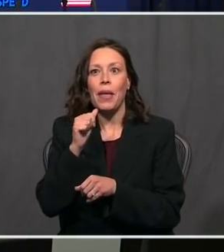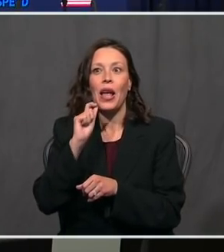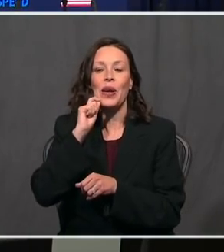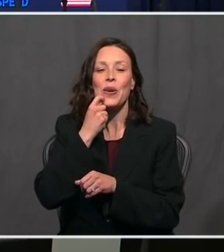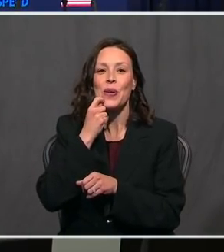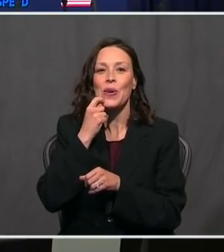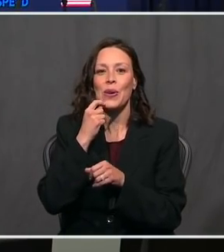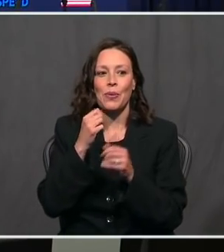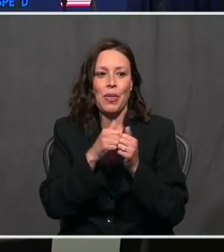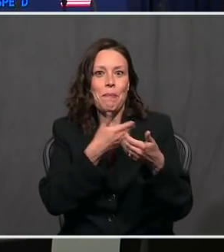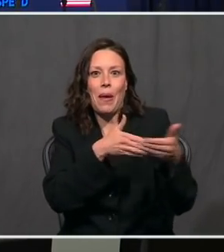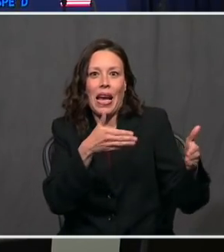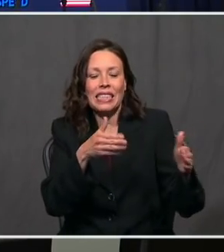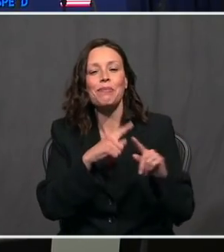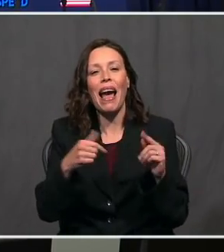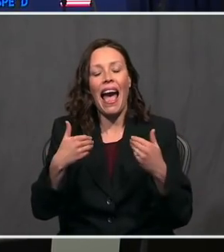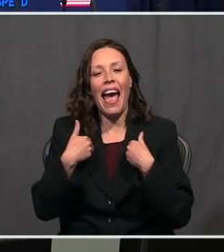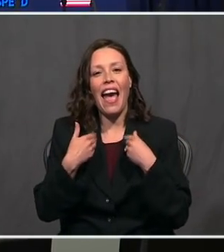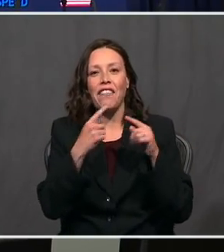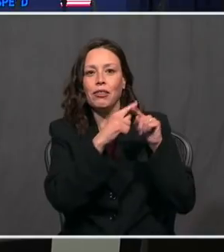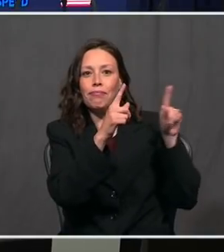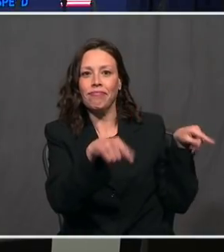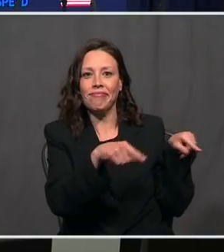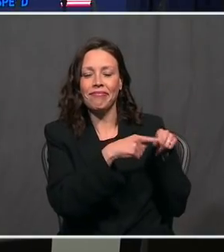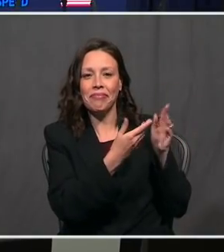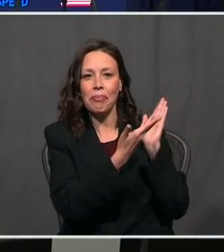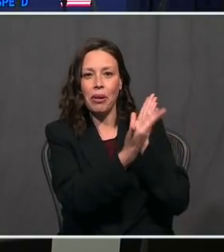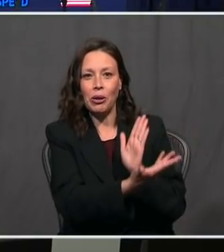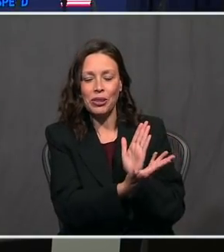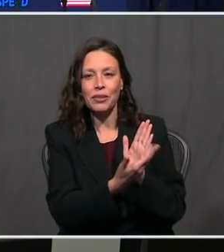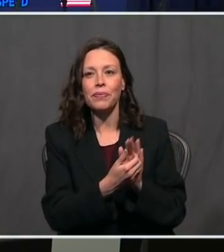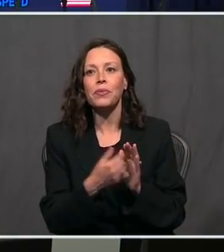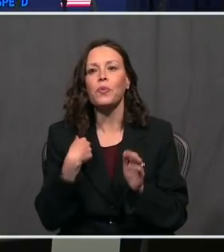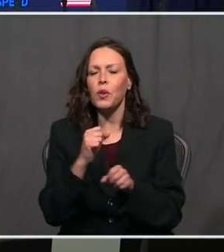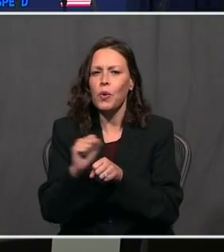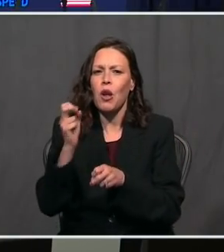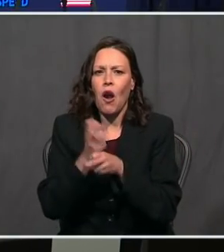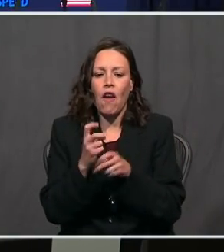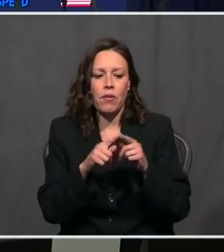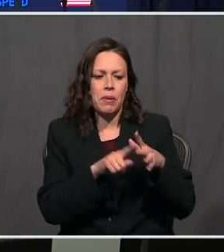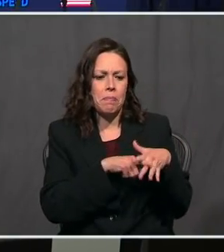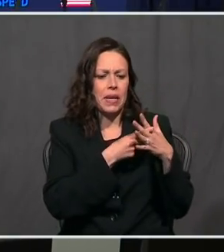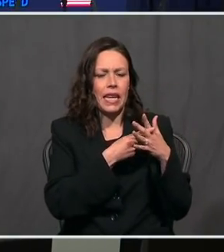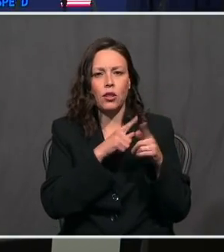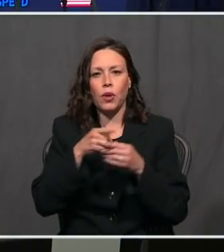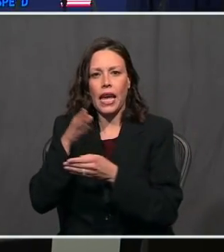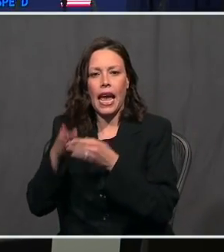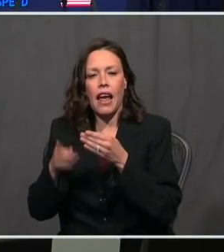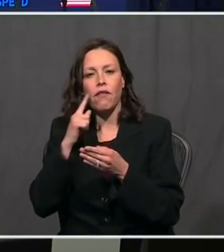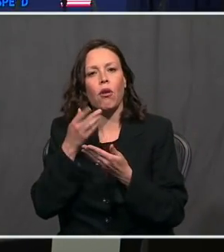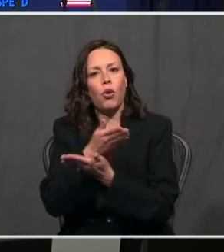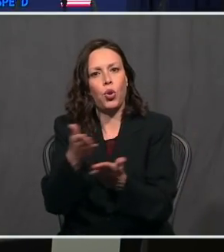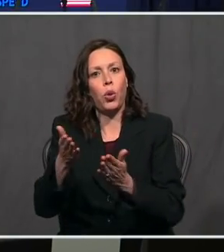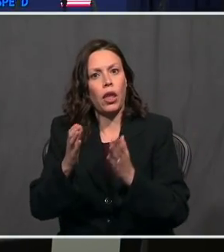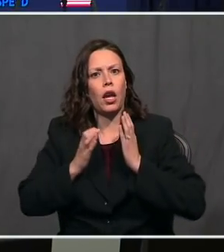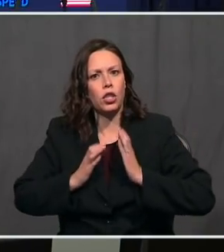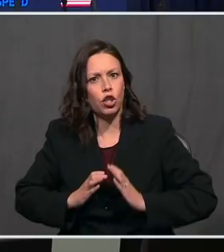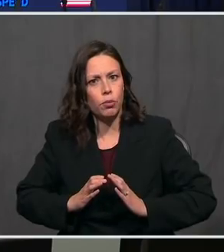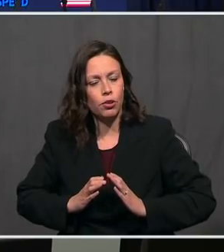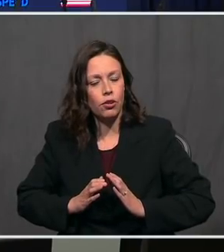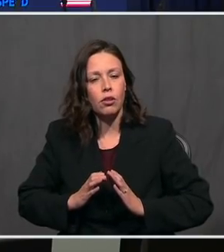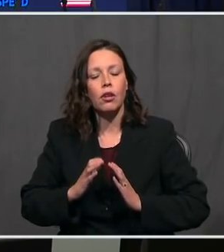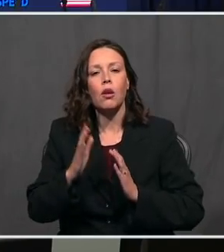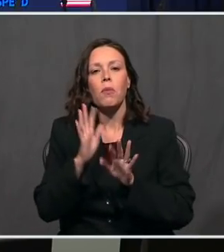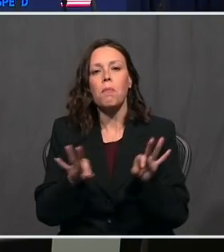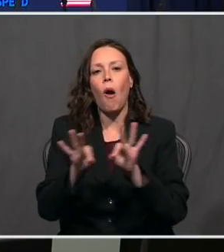there, but I do have a couple things here. We have worked hard to build out an end-to-end process really for the consumer, which is going to be critical for how they